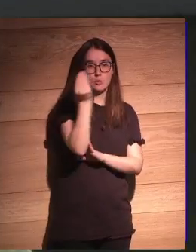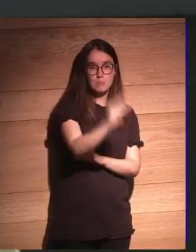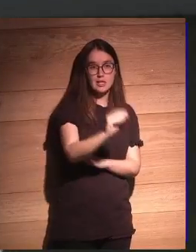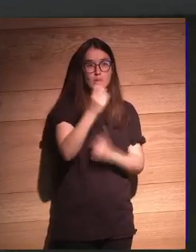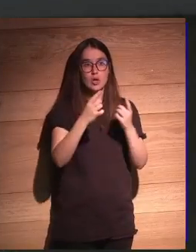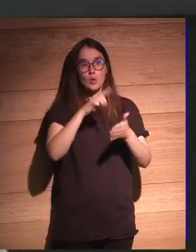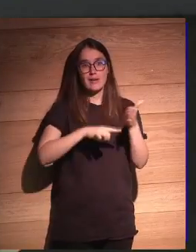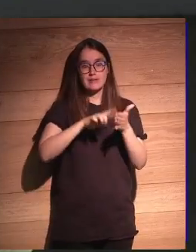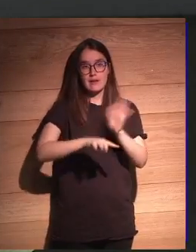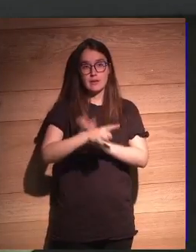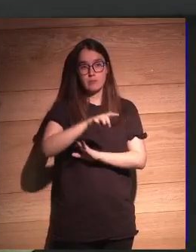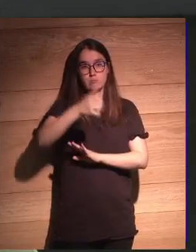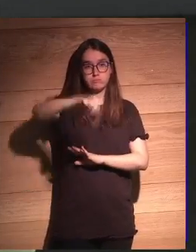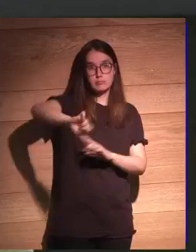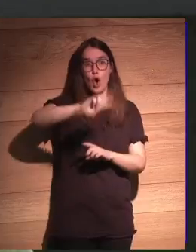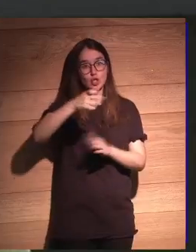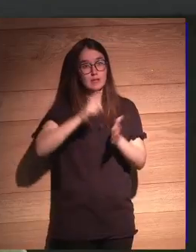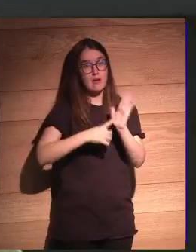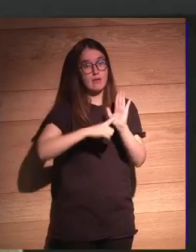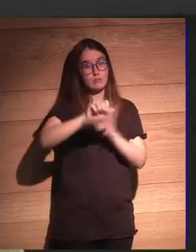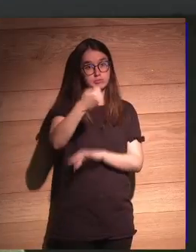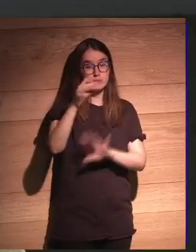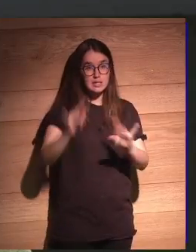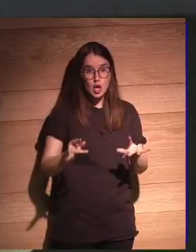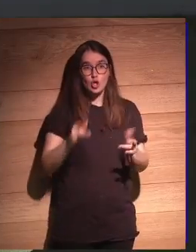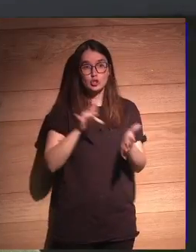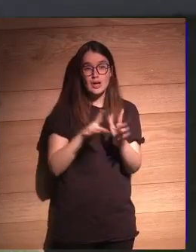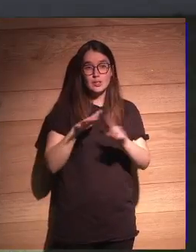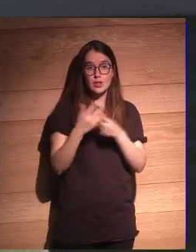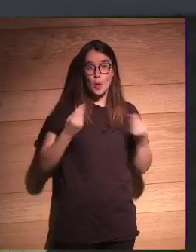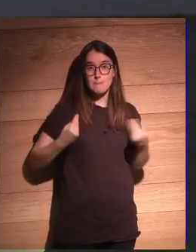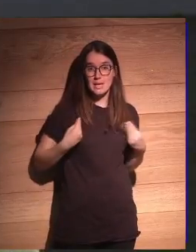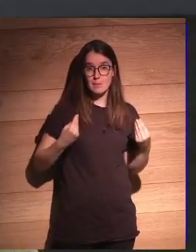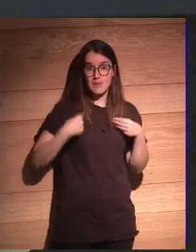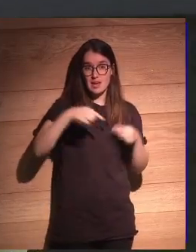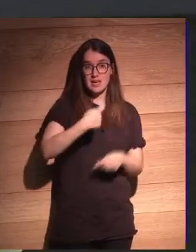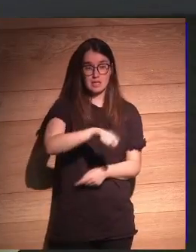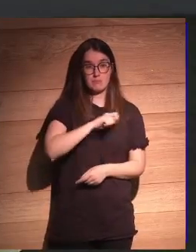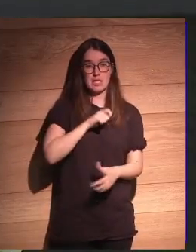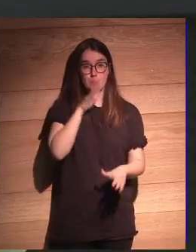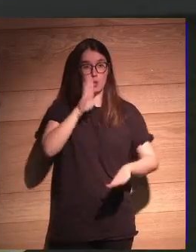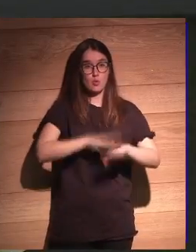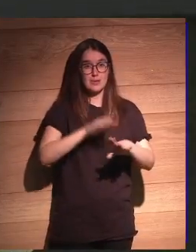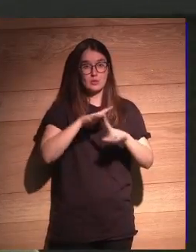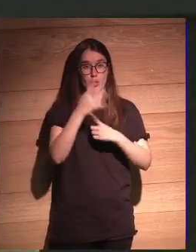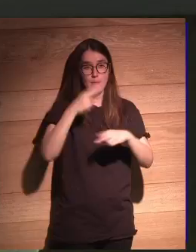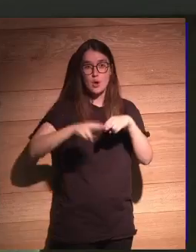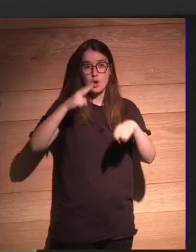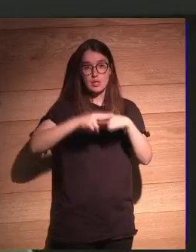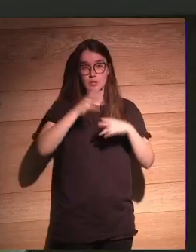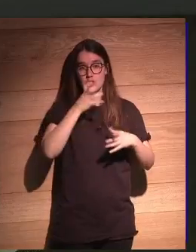rent of 40%, when some laws are adopted and other ones are not, things that are happening with housing in the country now